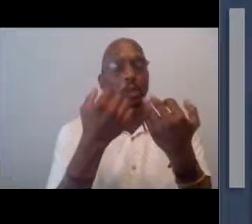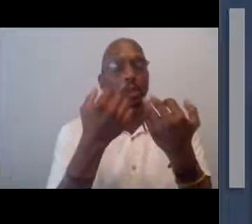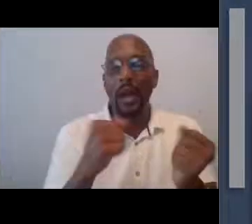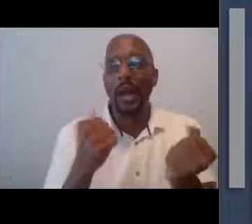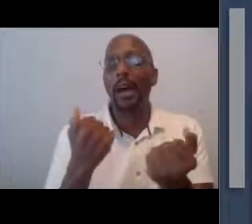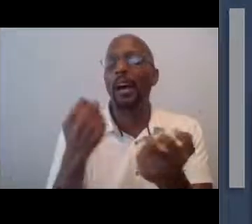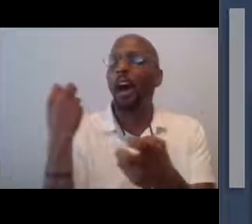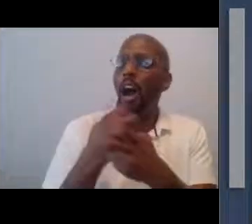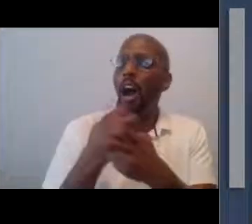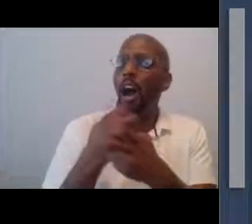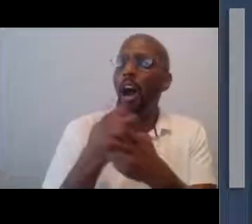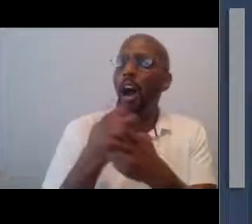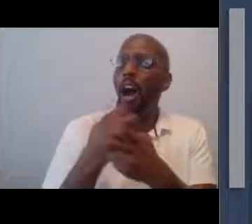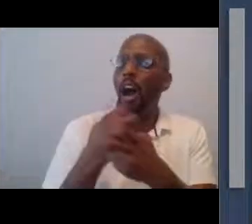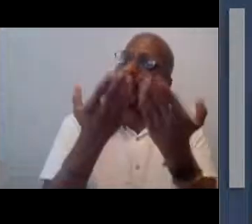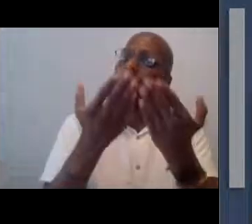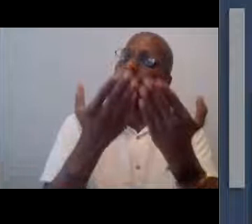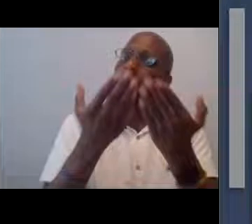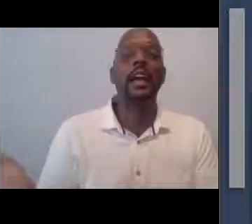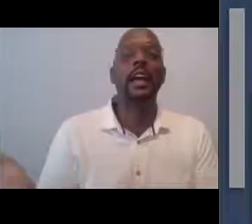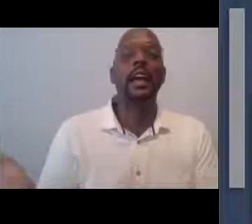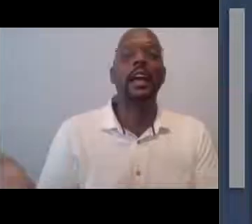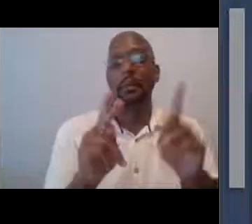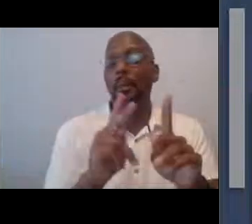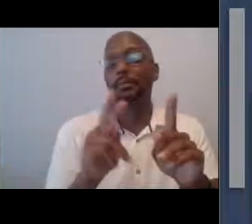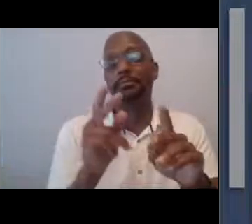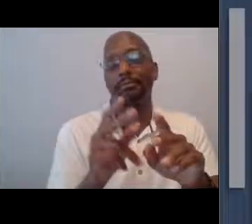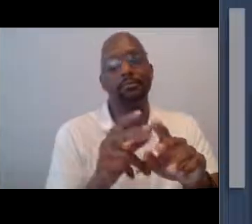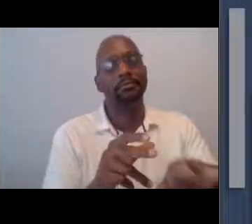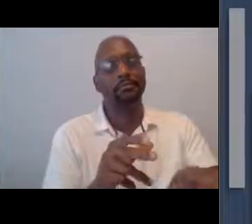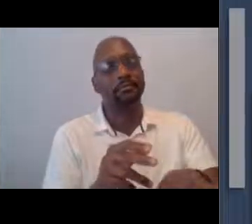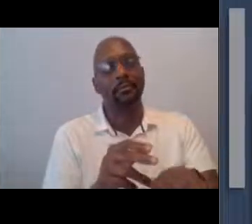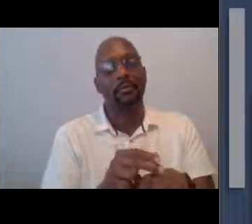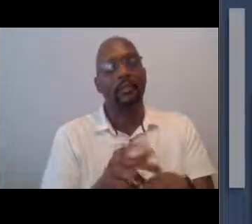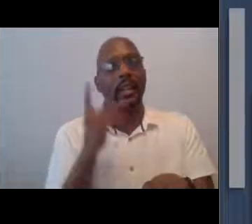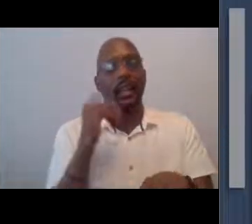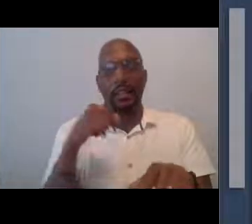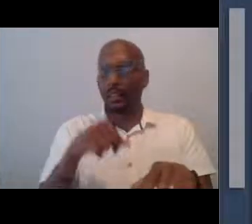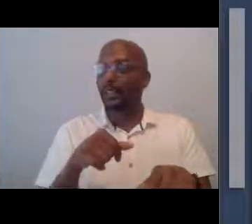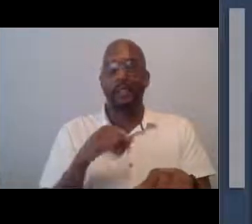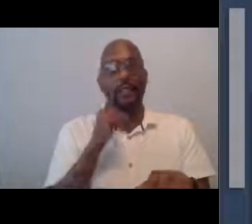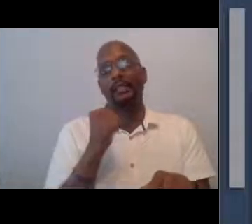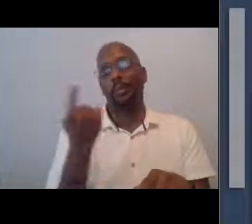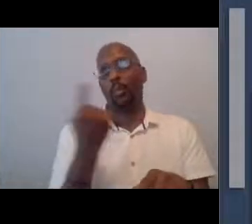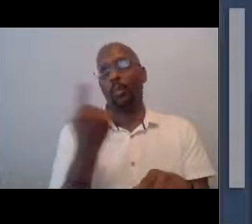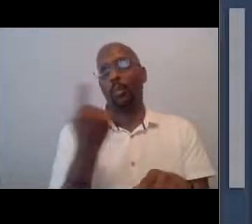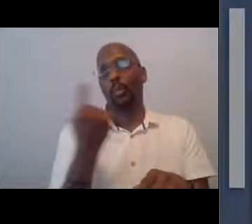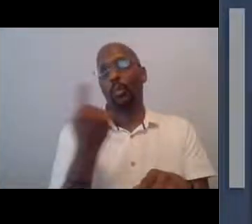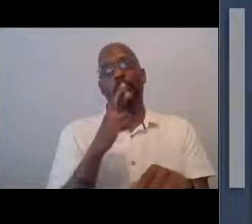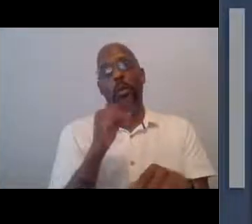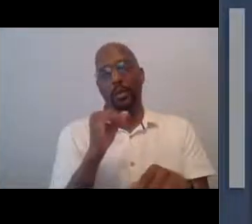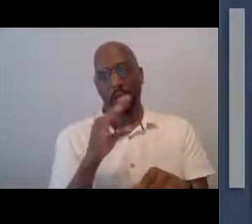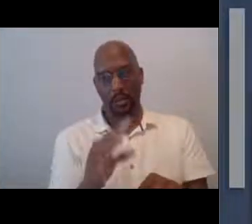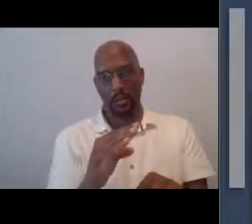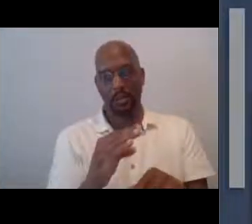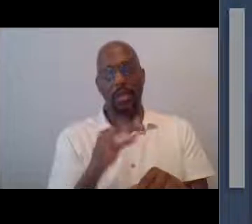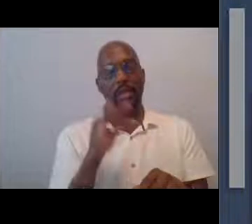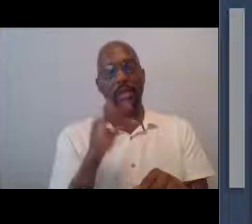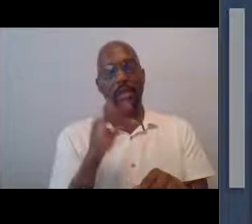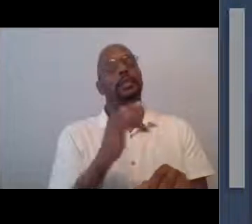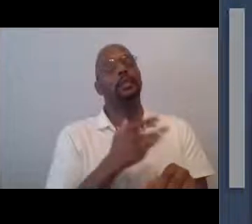we are not a monolithic society, not any one of California's communities. It is heartbreaking. And I just wanted to thank you, Darnell,